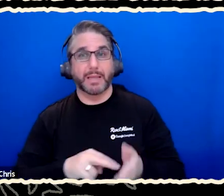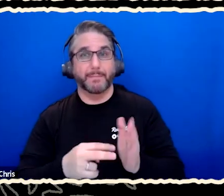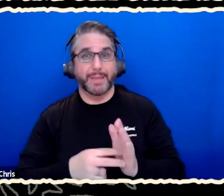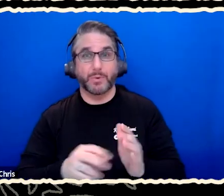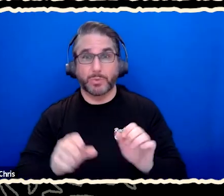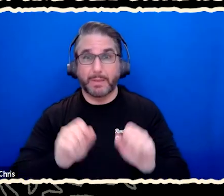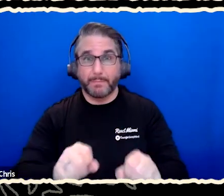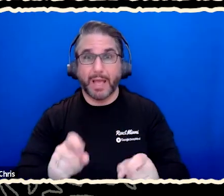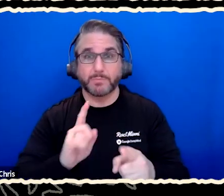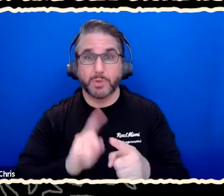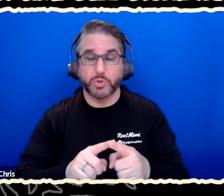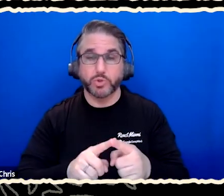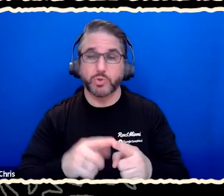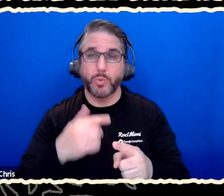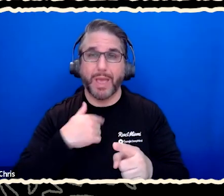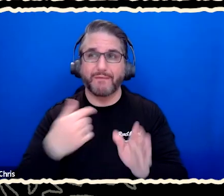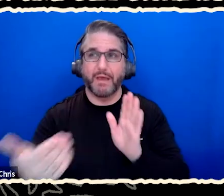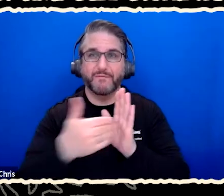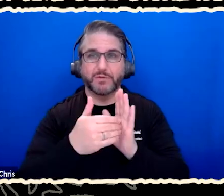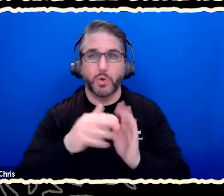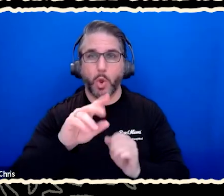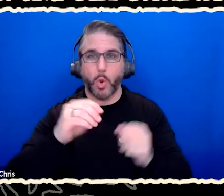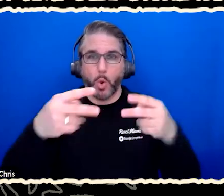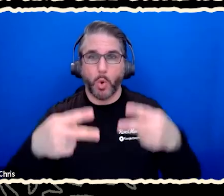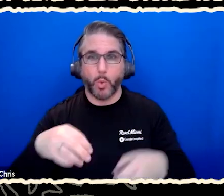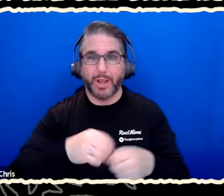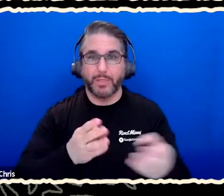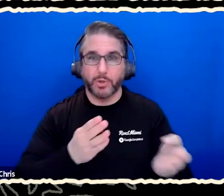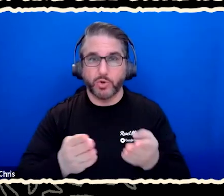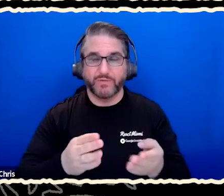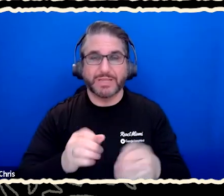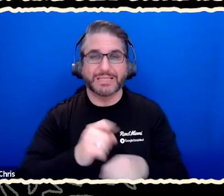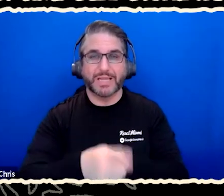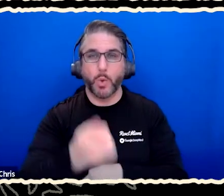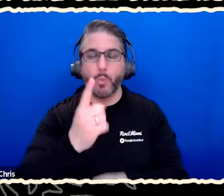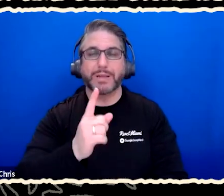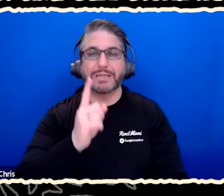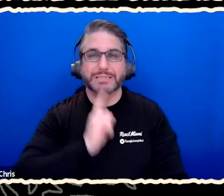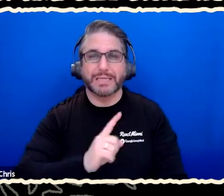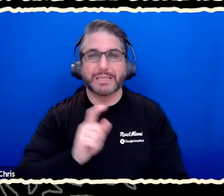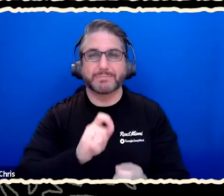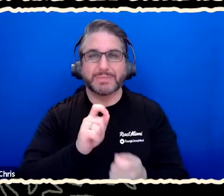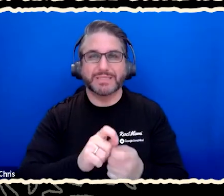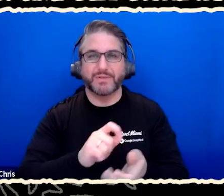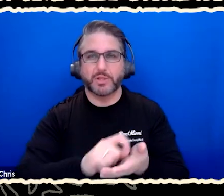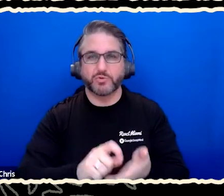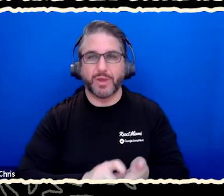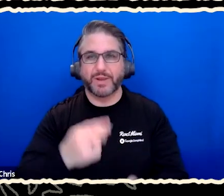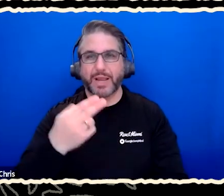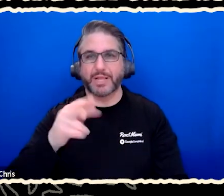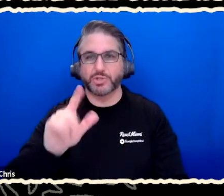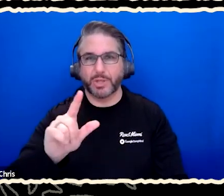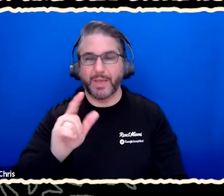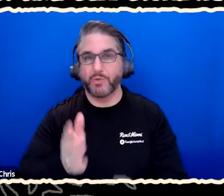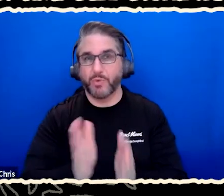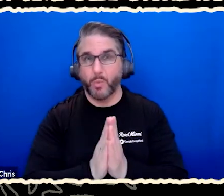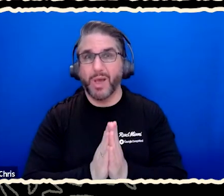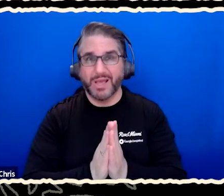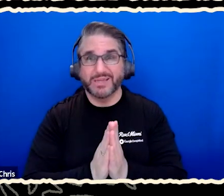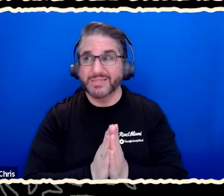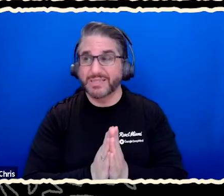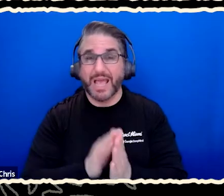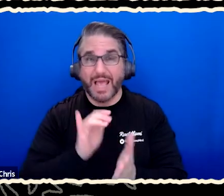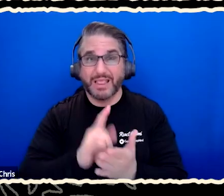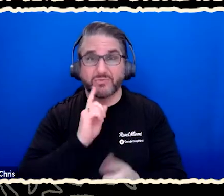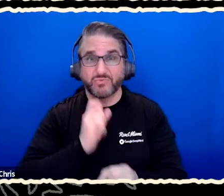to execute arbitrary code on service by sending a single specifically drafted HTML request. And it's actually as scary as it